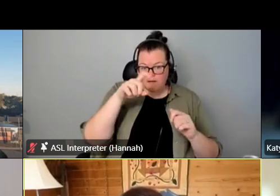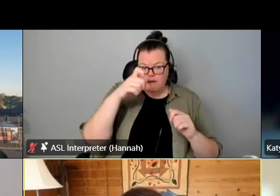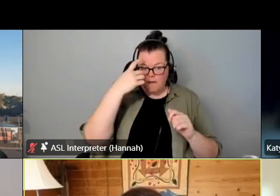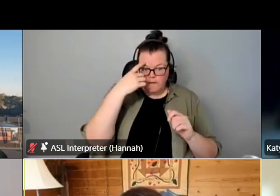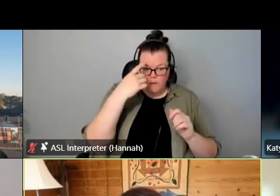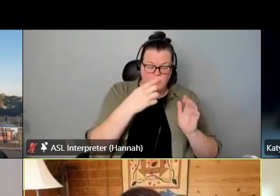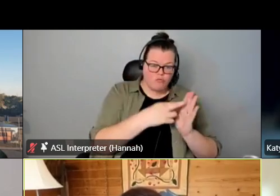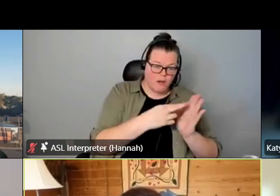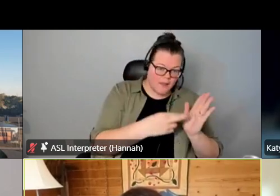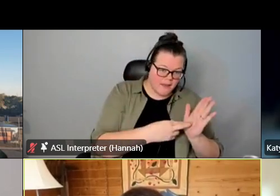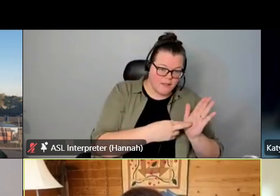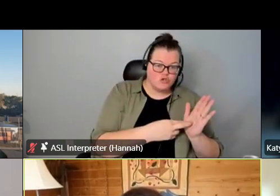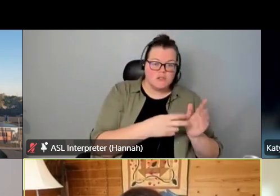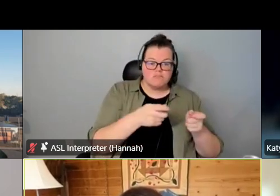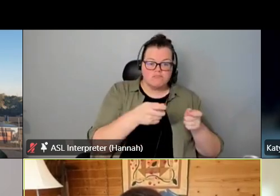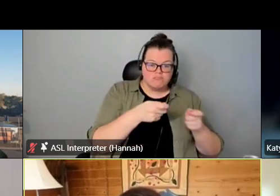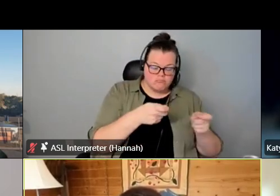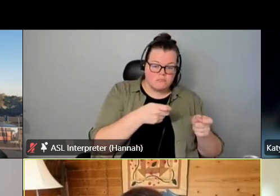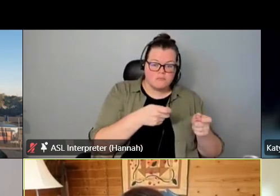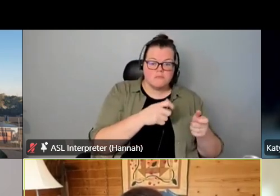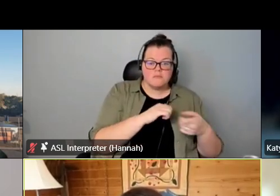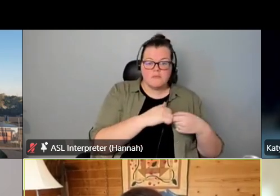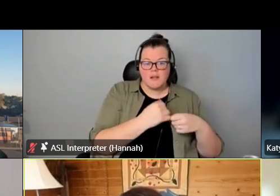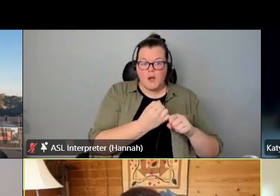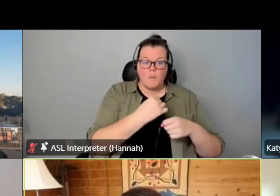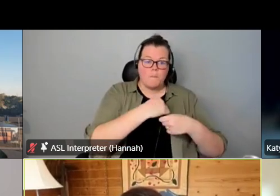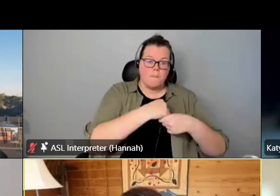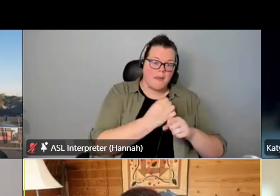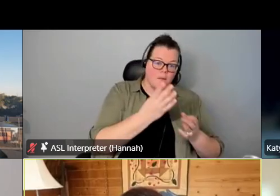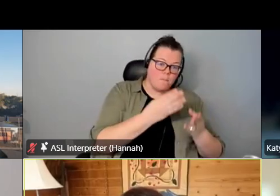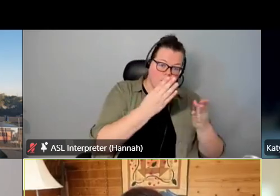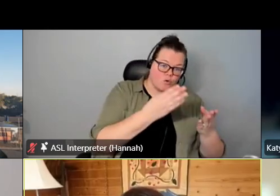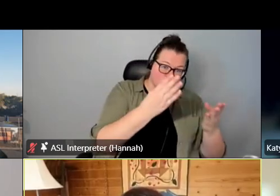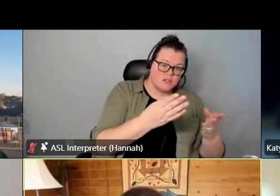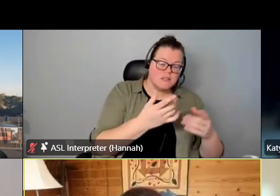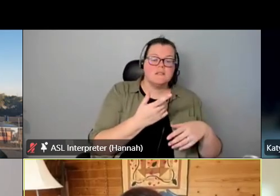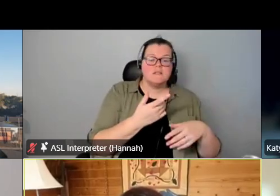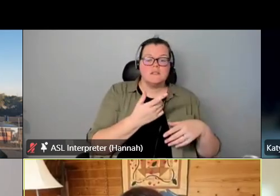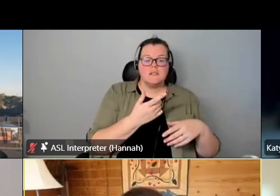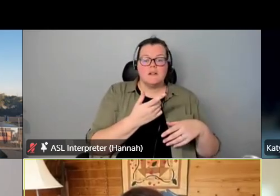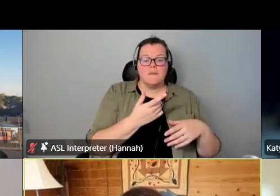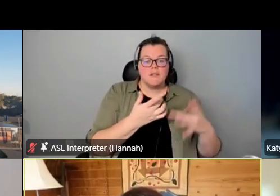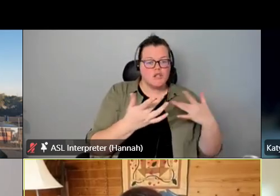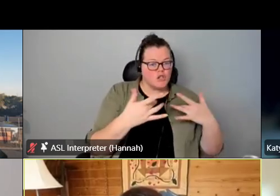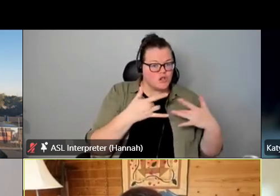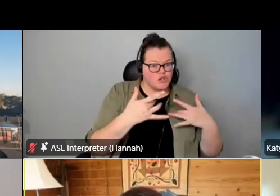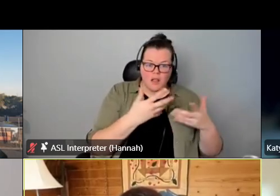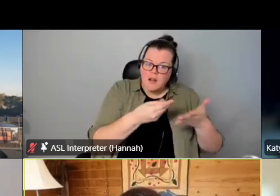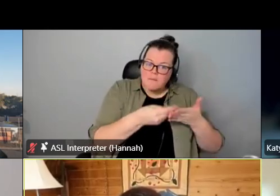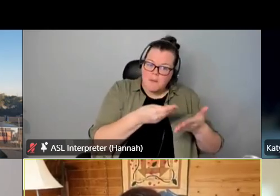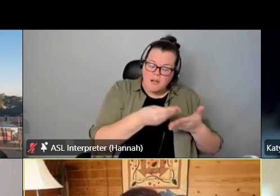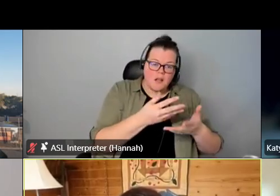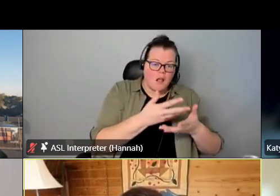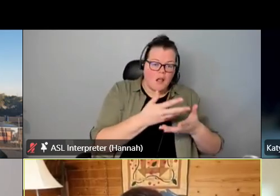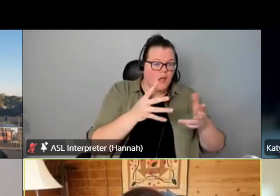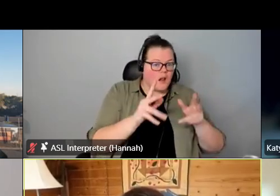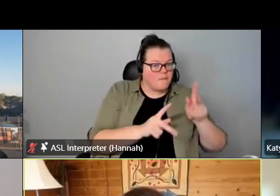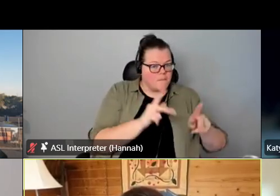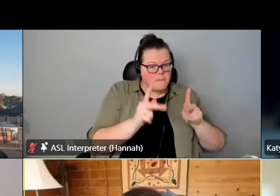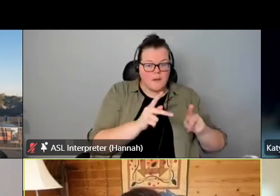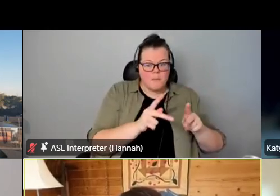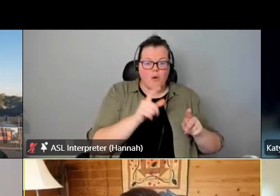and how, we make motions, we do things. It concerns a lot of money, a lot of people, and so we